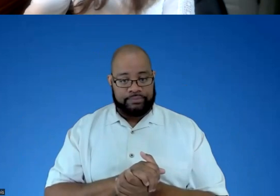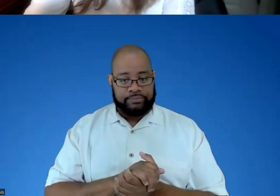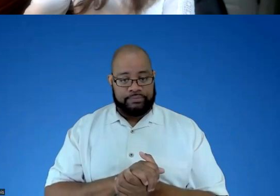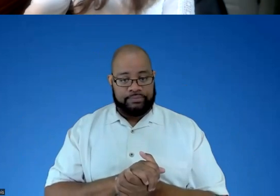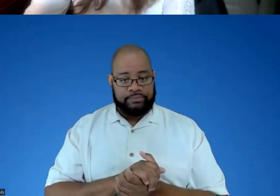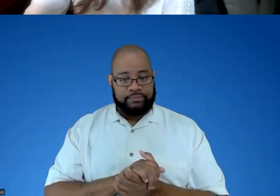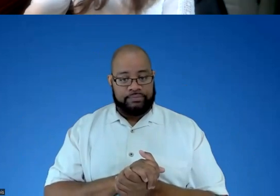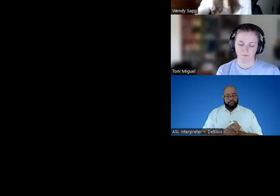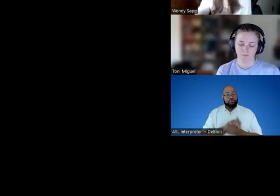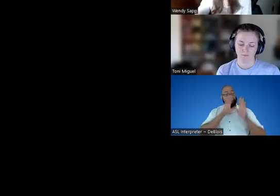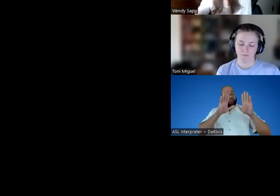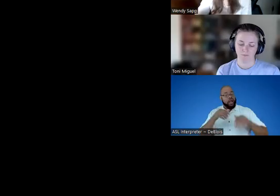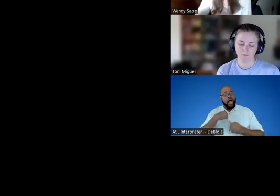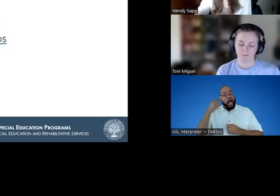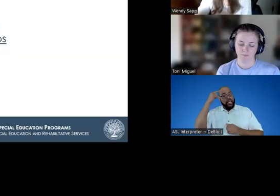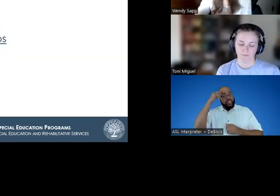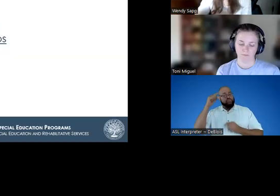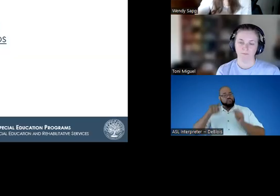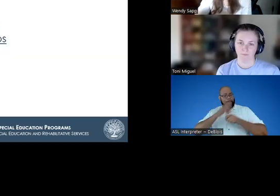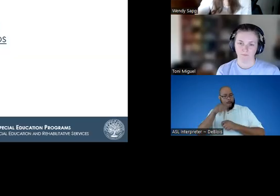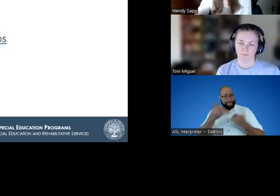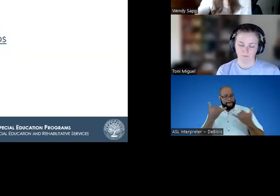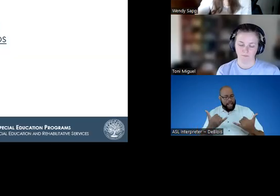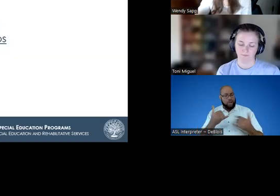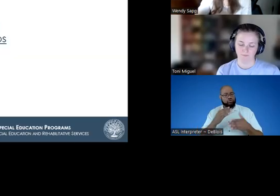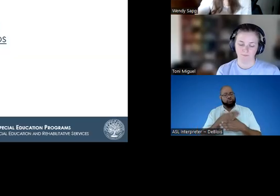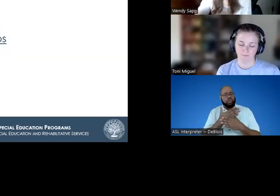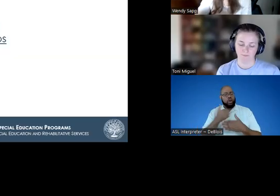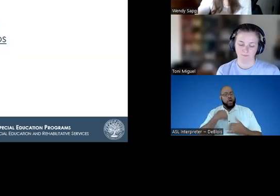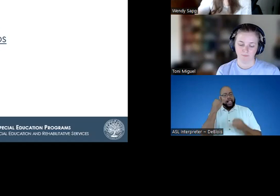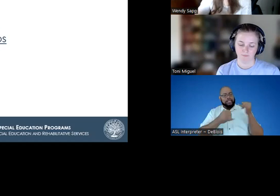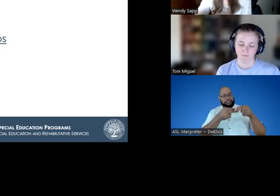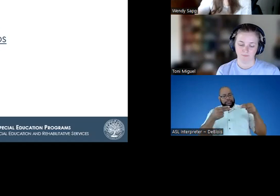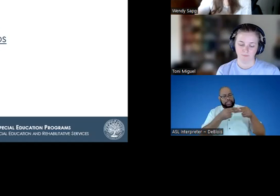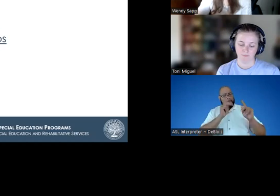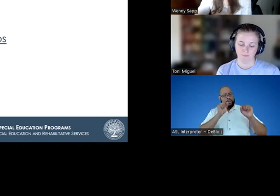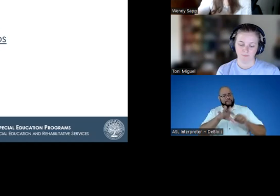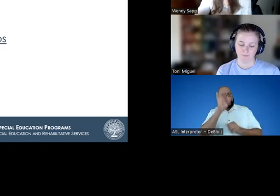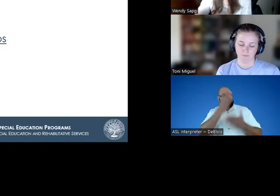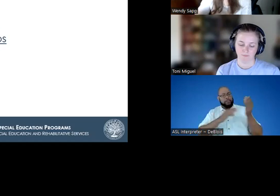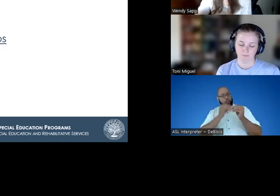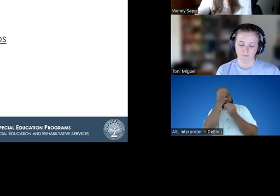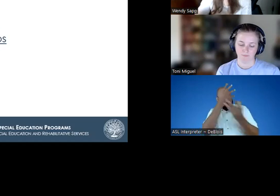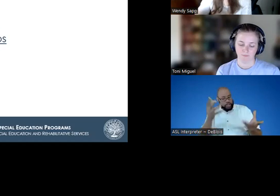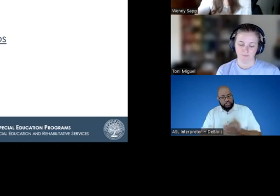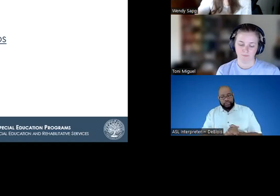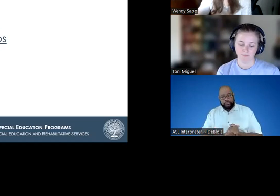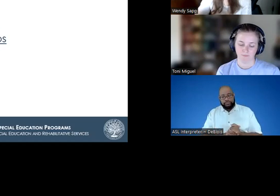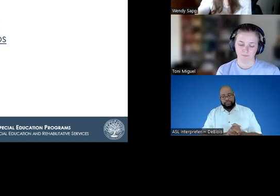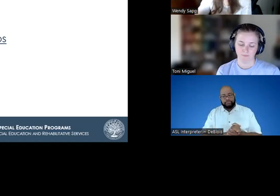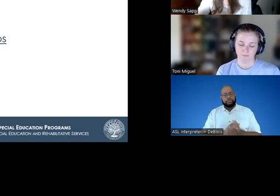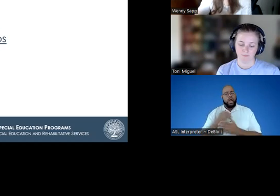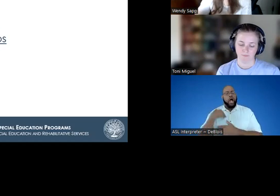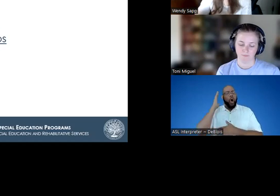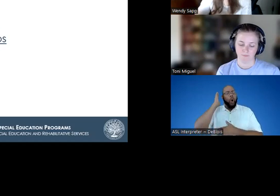That's really great. I think we're going to wrap up now and share our last slide where people can find some more information. I'm going